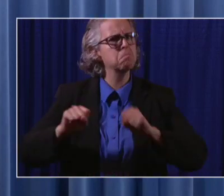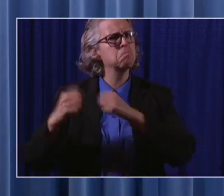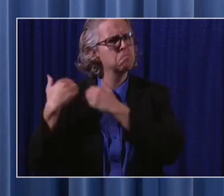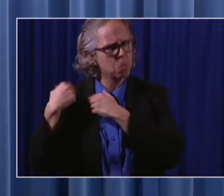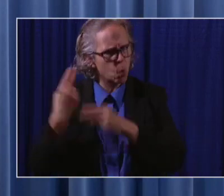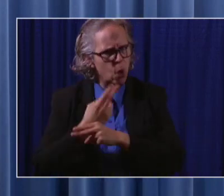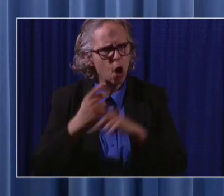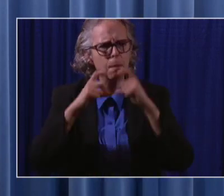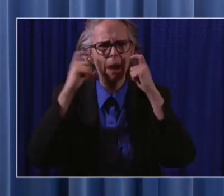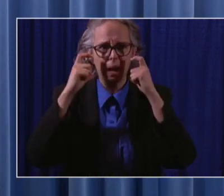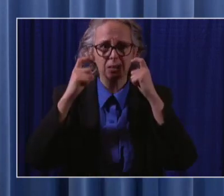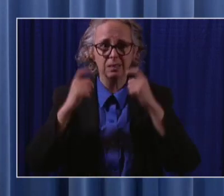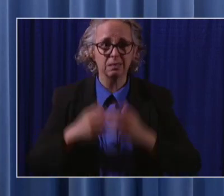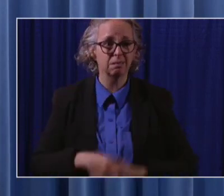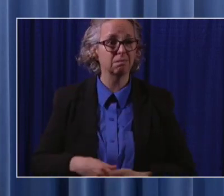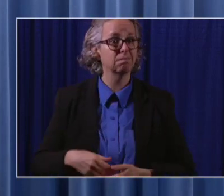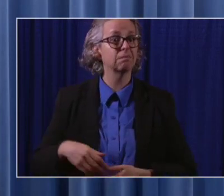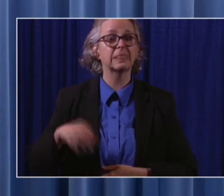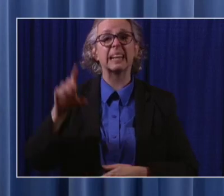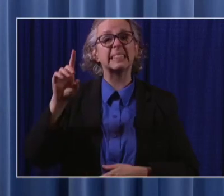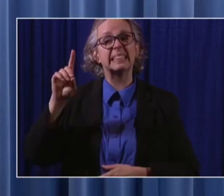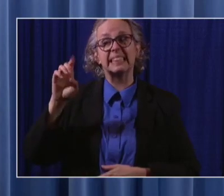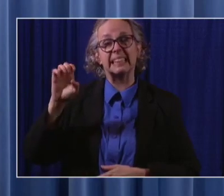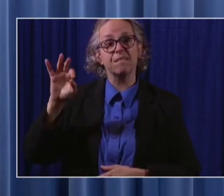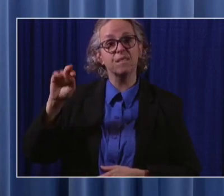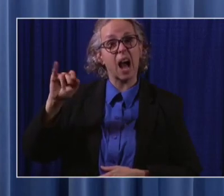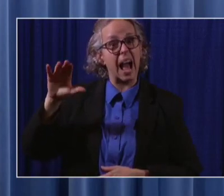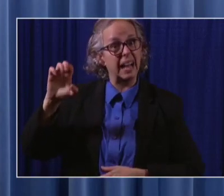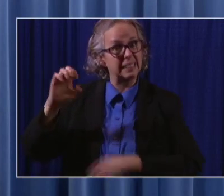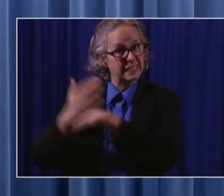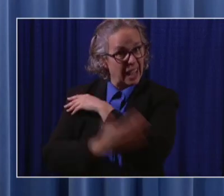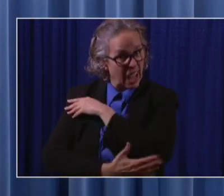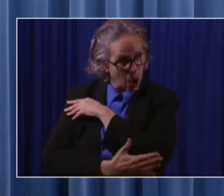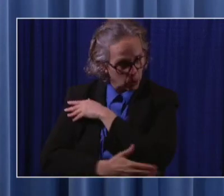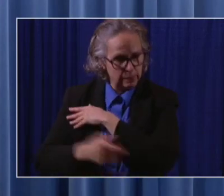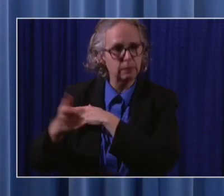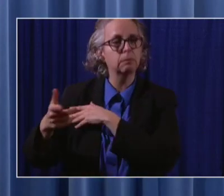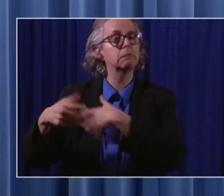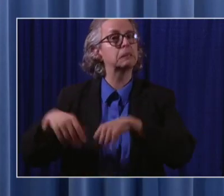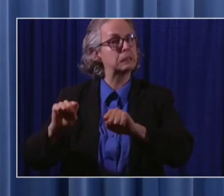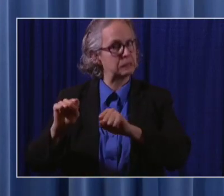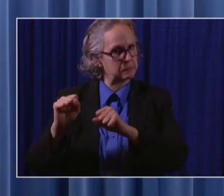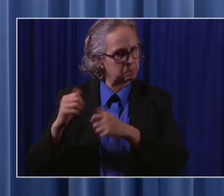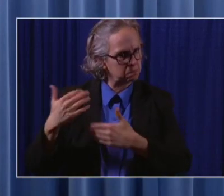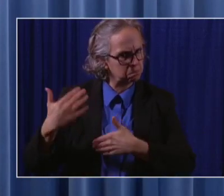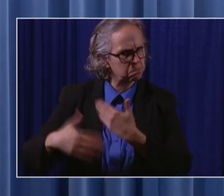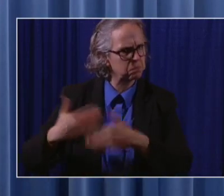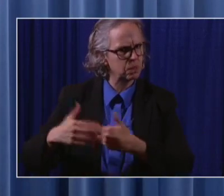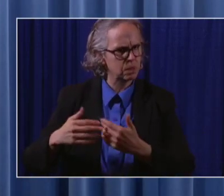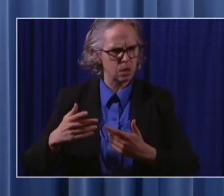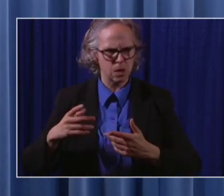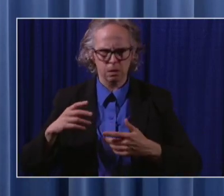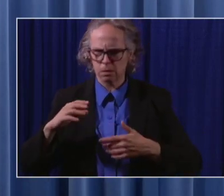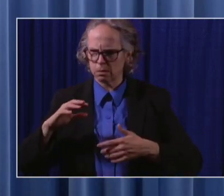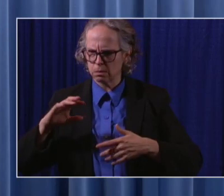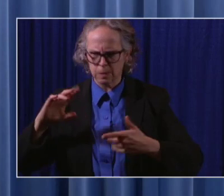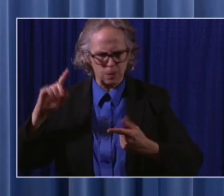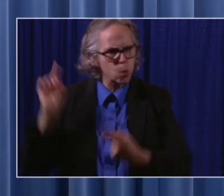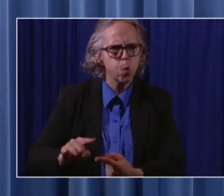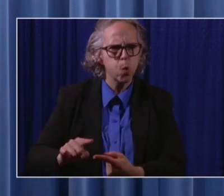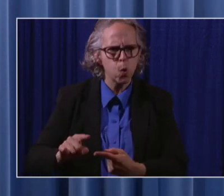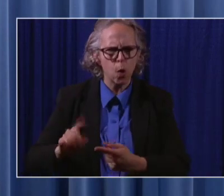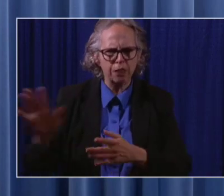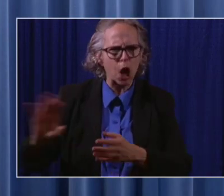County had various hotspots during the past few weeks, but their health department said their community was quick to tamper those